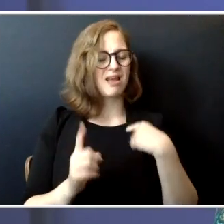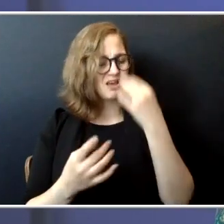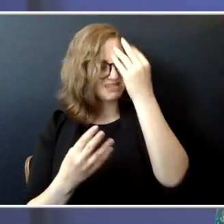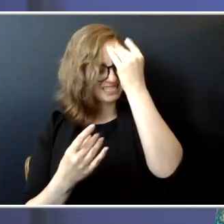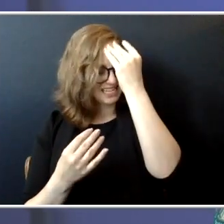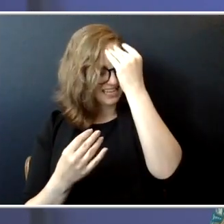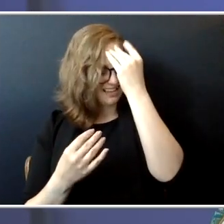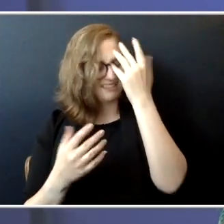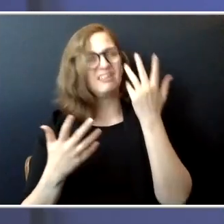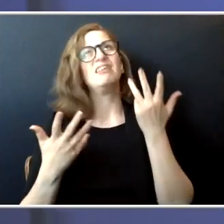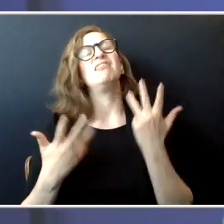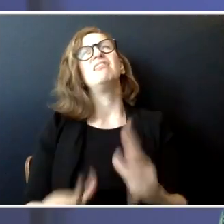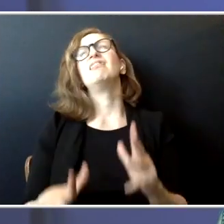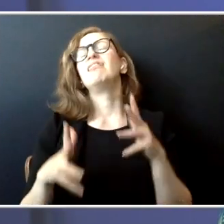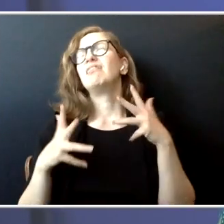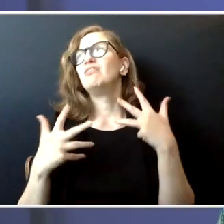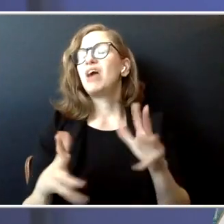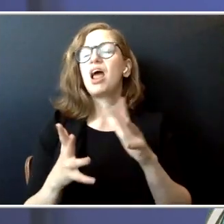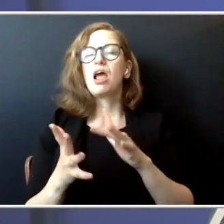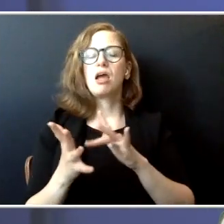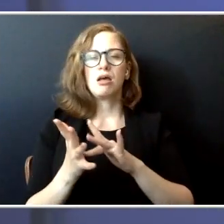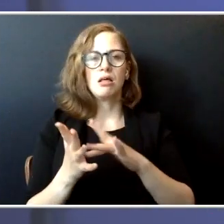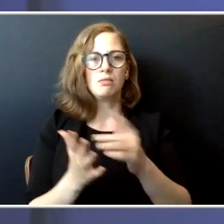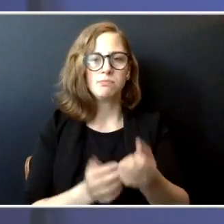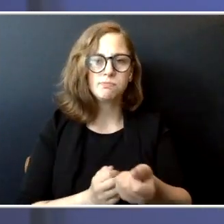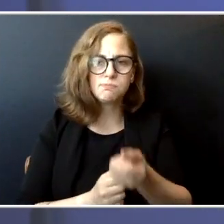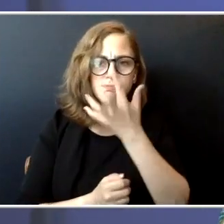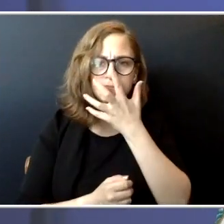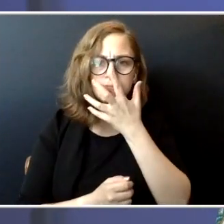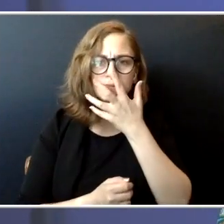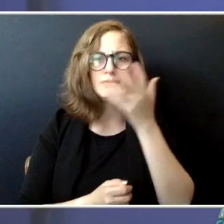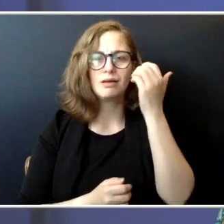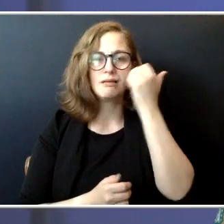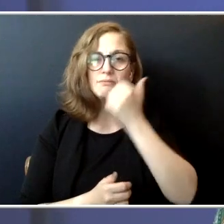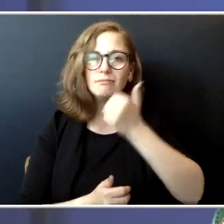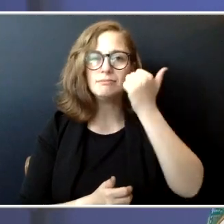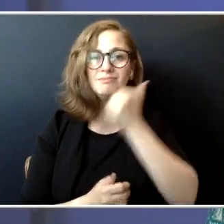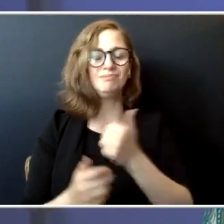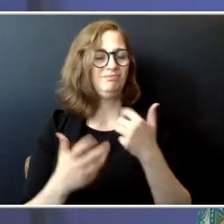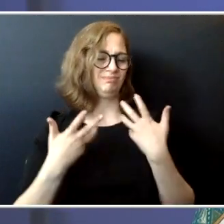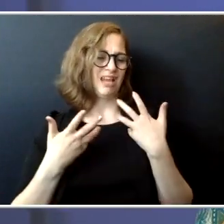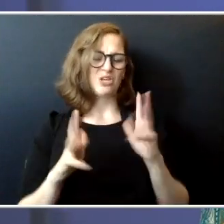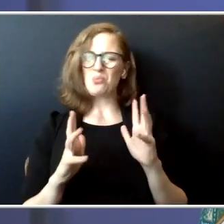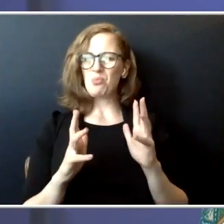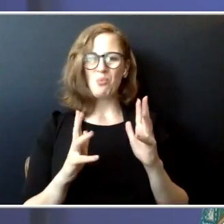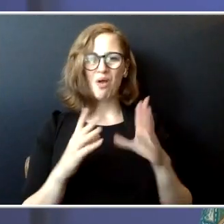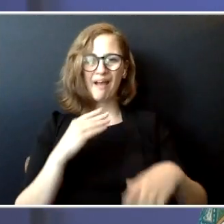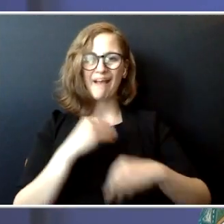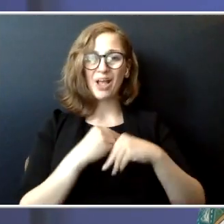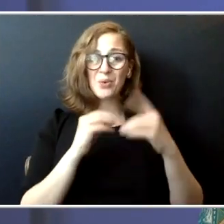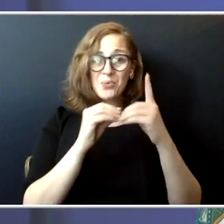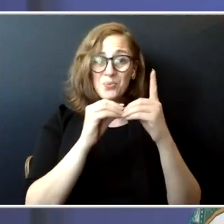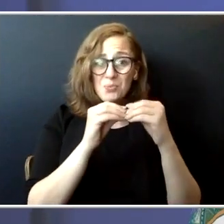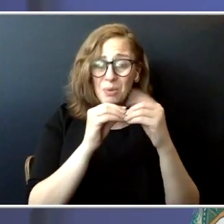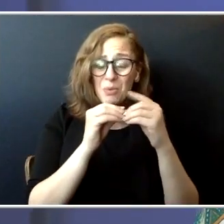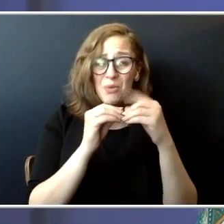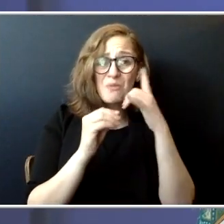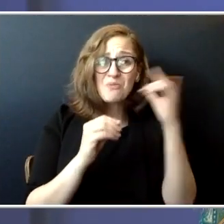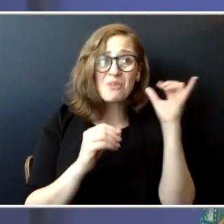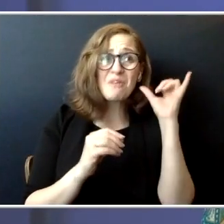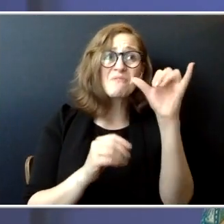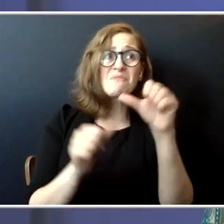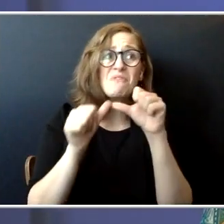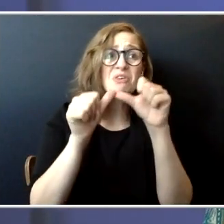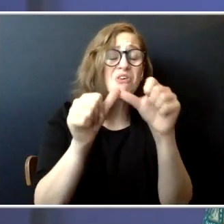many medications. I didn't want to add another one that was going to be lifelong. And I think it's IV medications, but